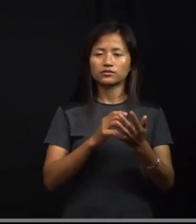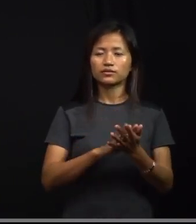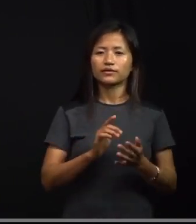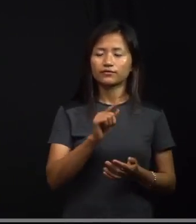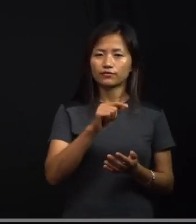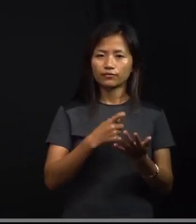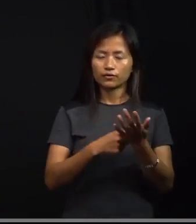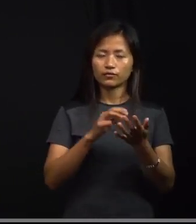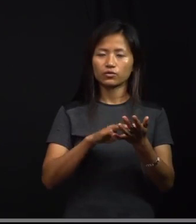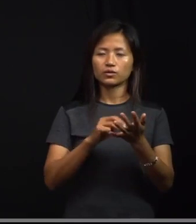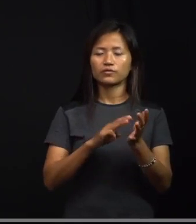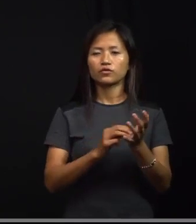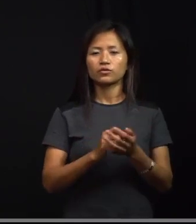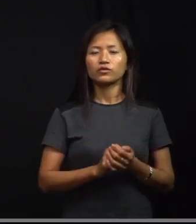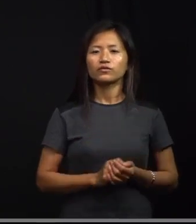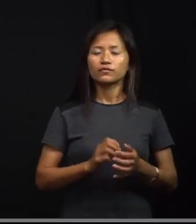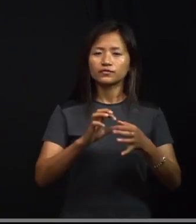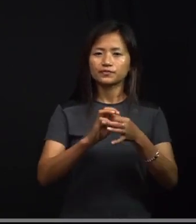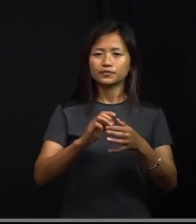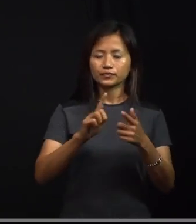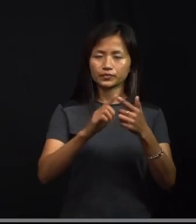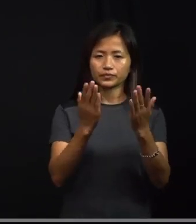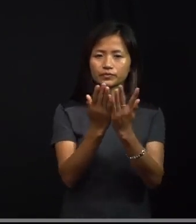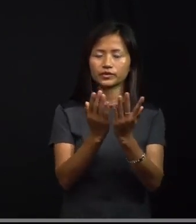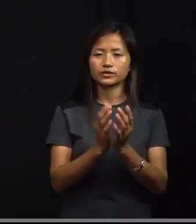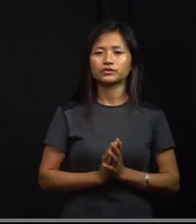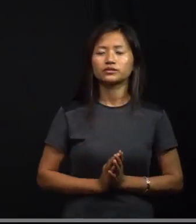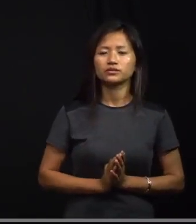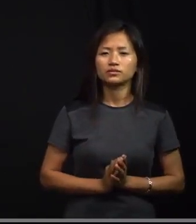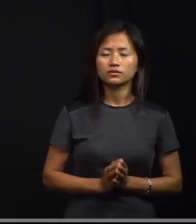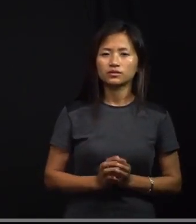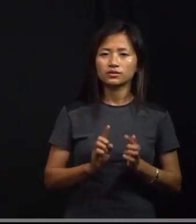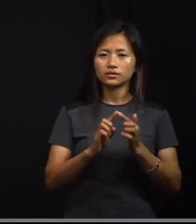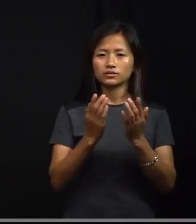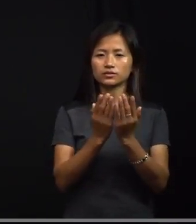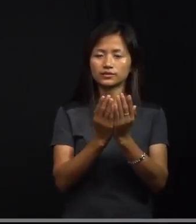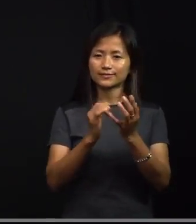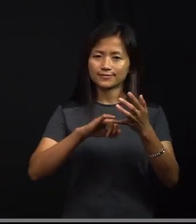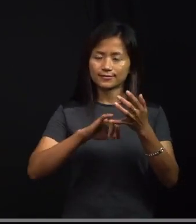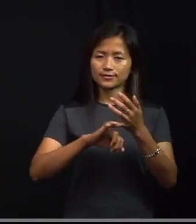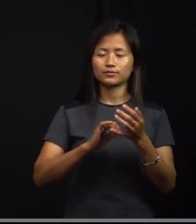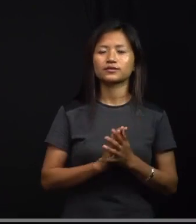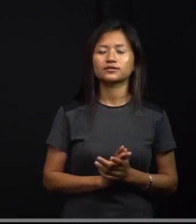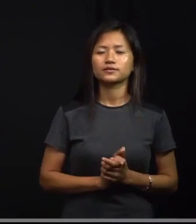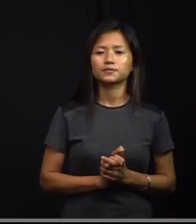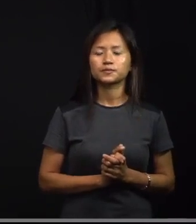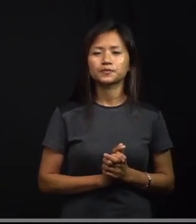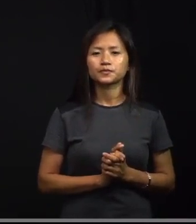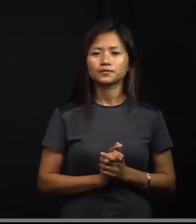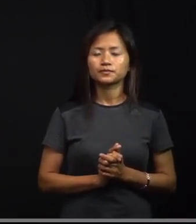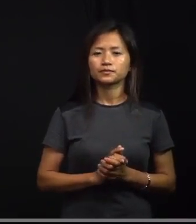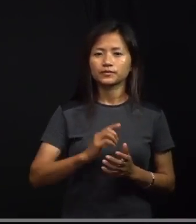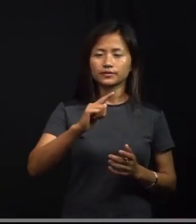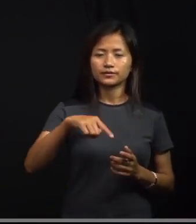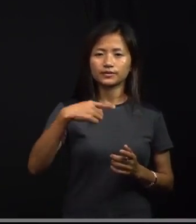of education, right? So we can say that education is systematic. And then the